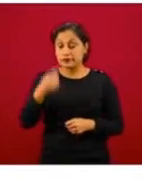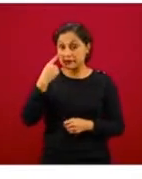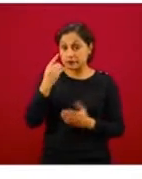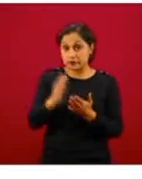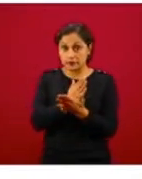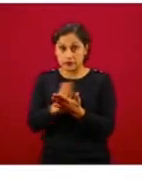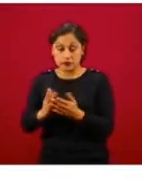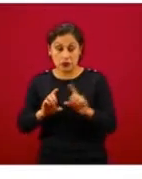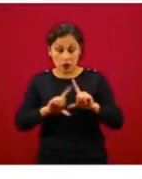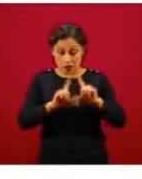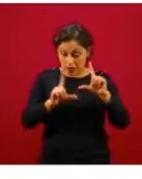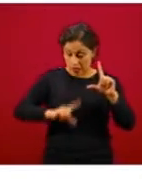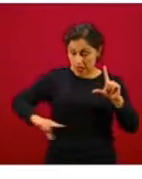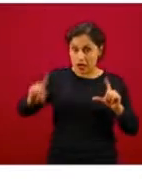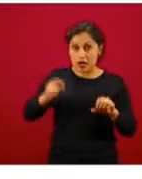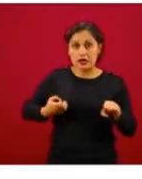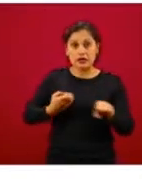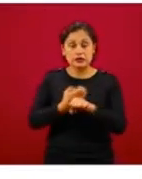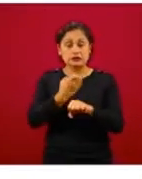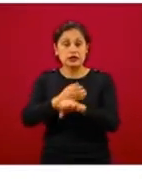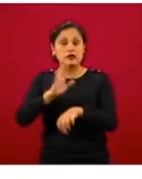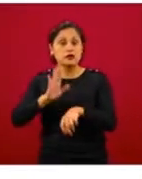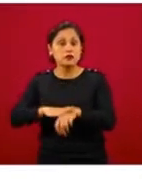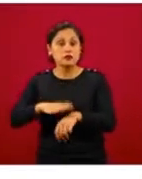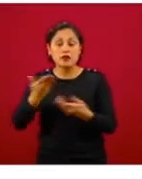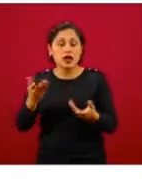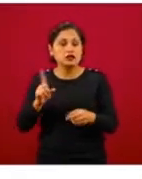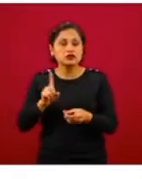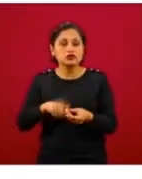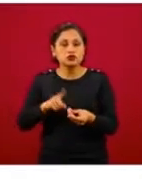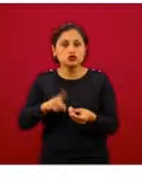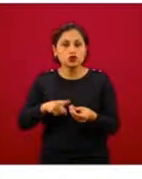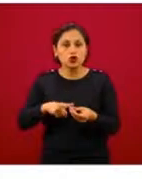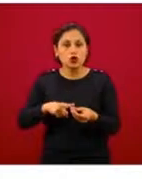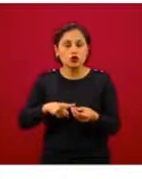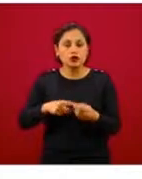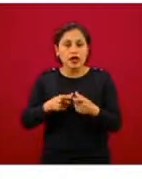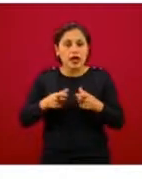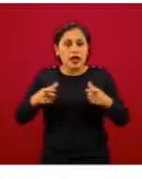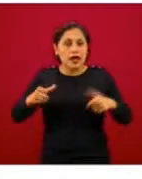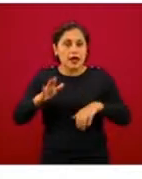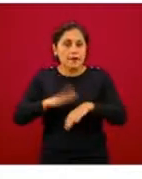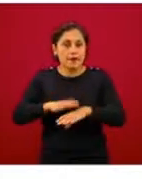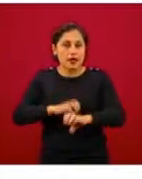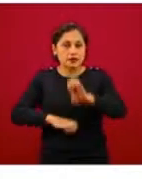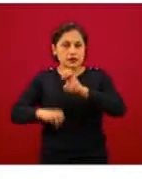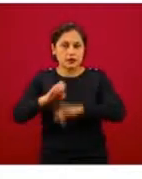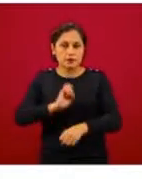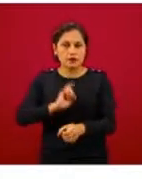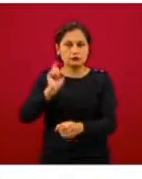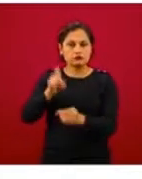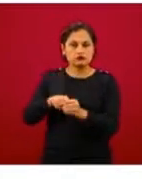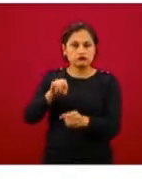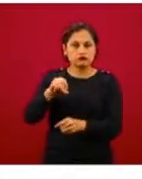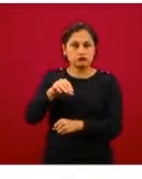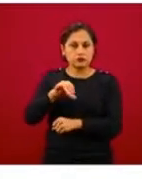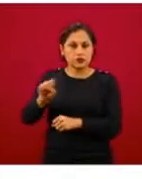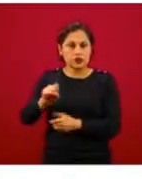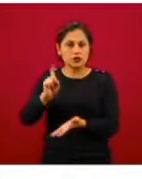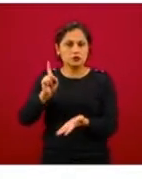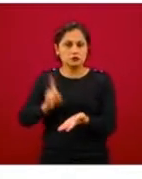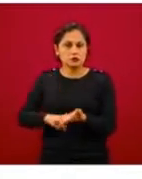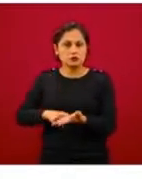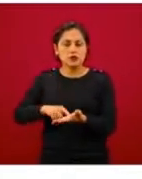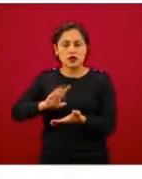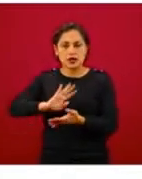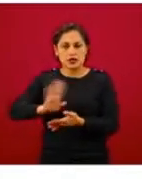we can see distribution by state, and we can see where there is more economic activity having been